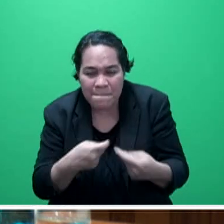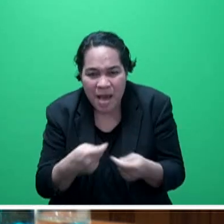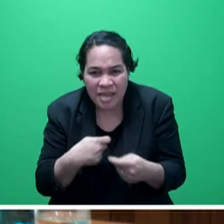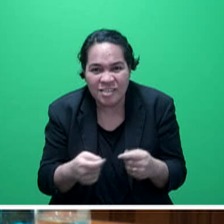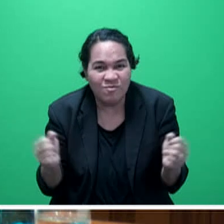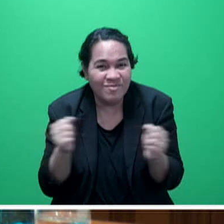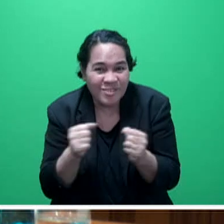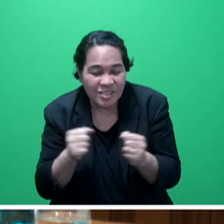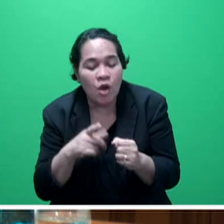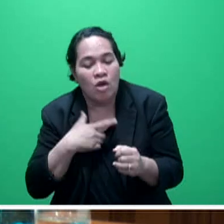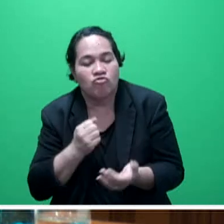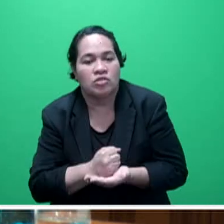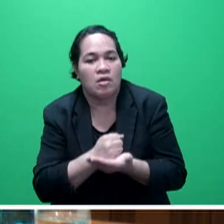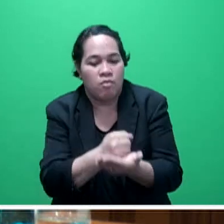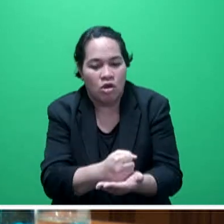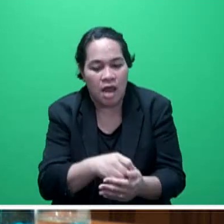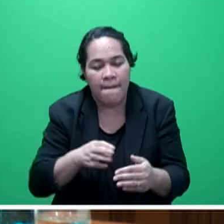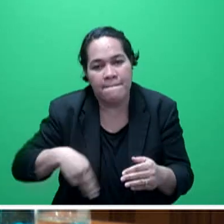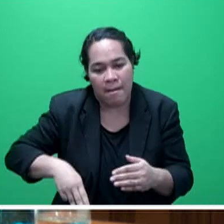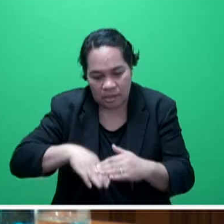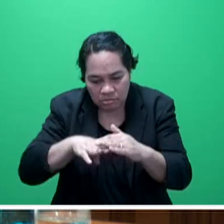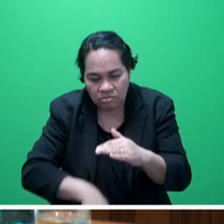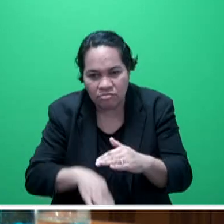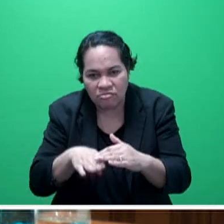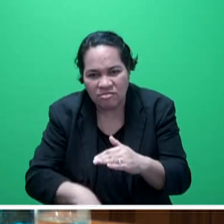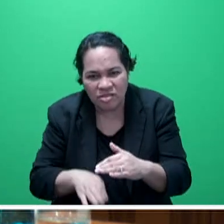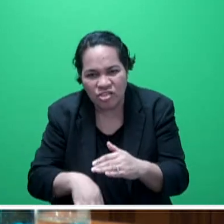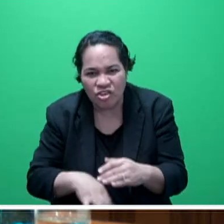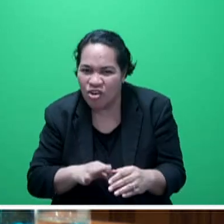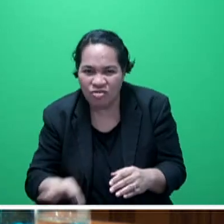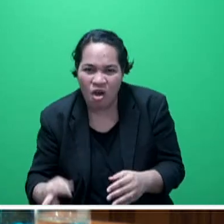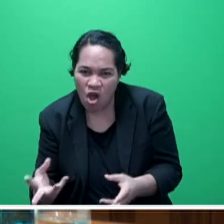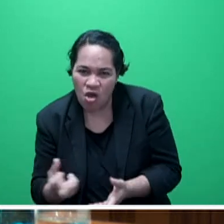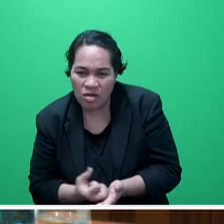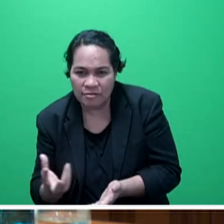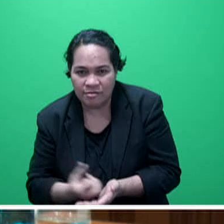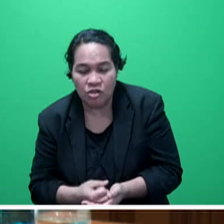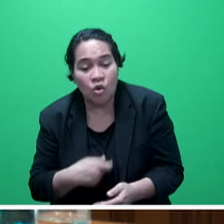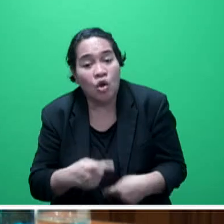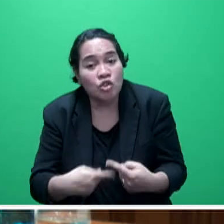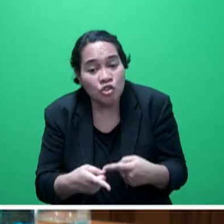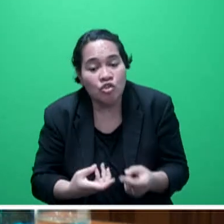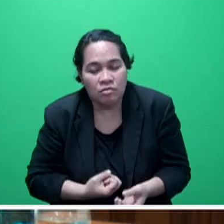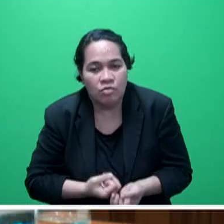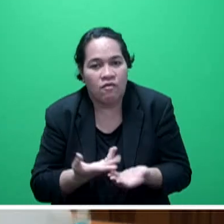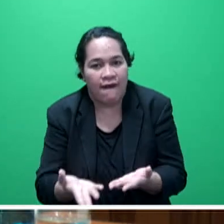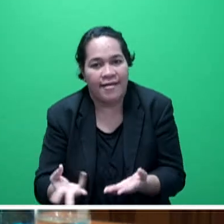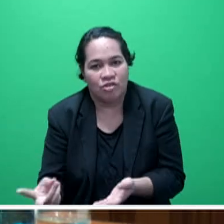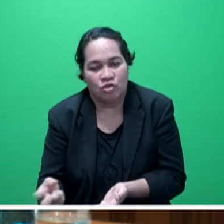support unemployed and underemployed members of the community, and to continue providing social wages to our